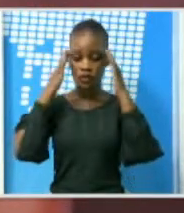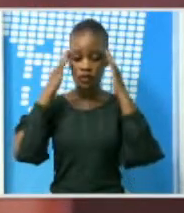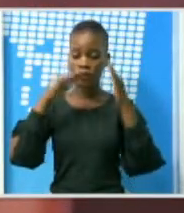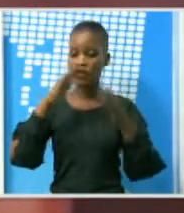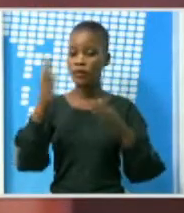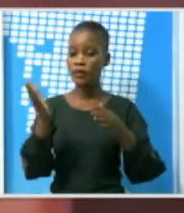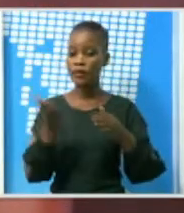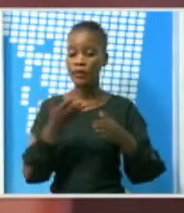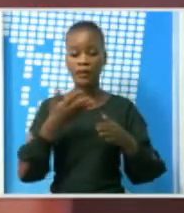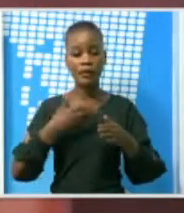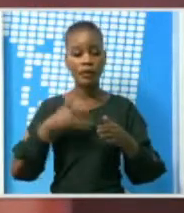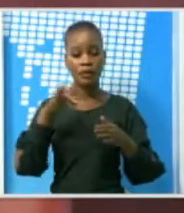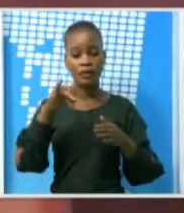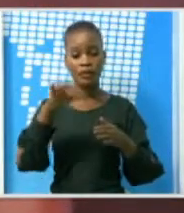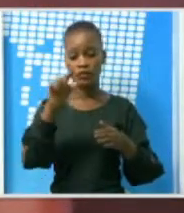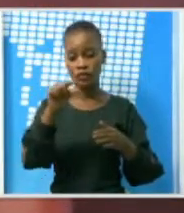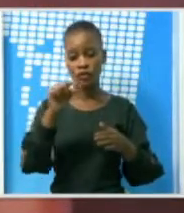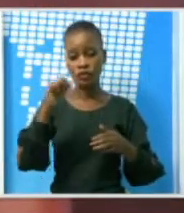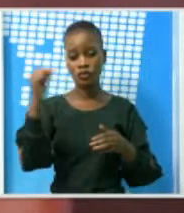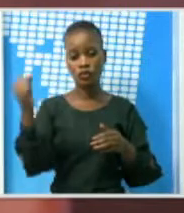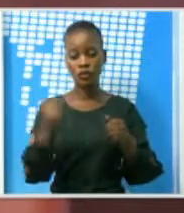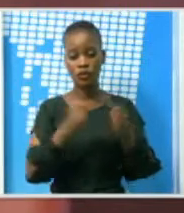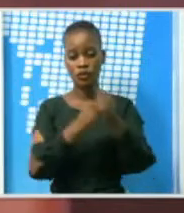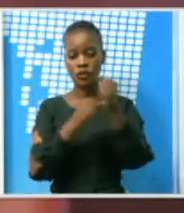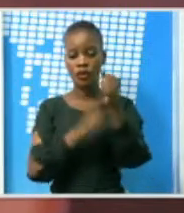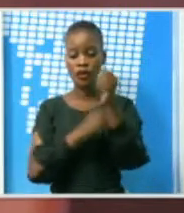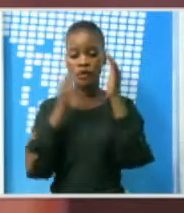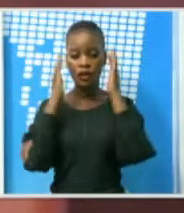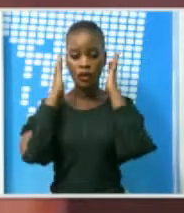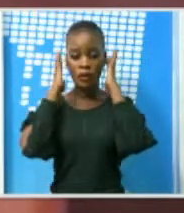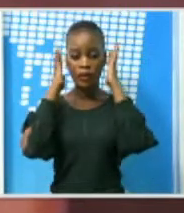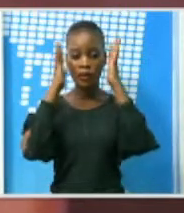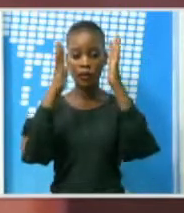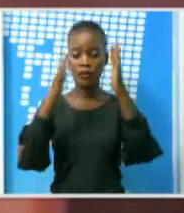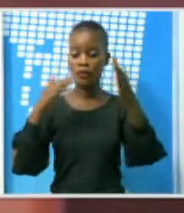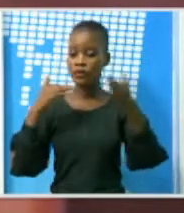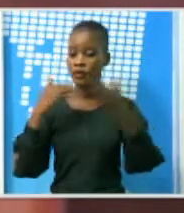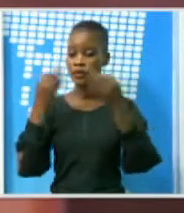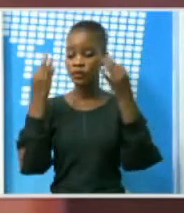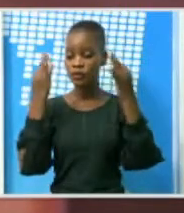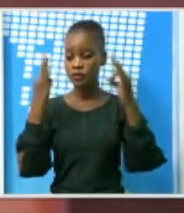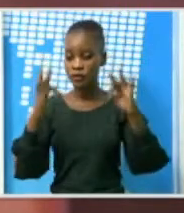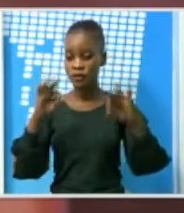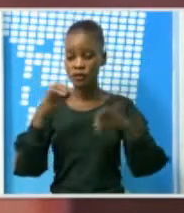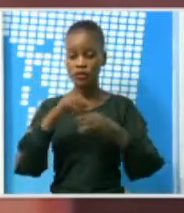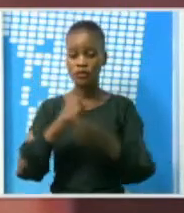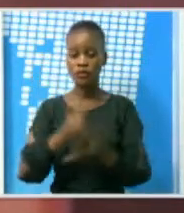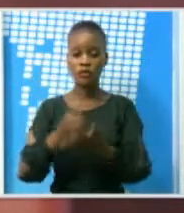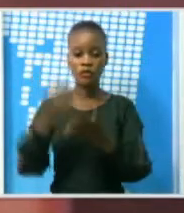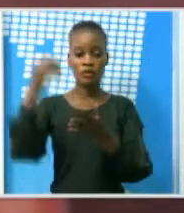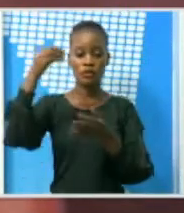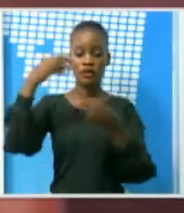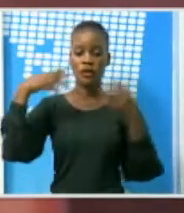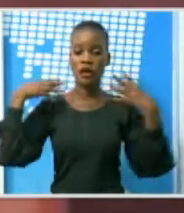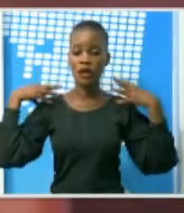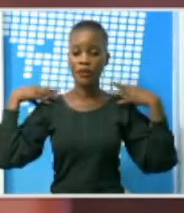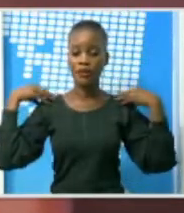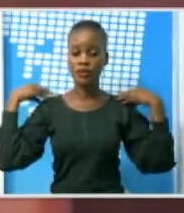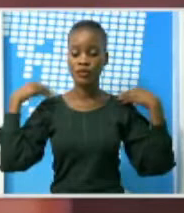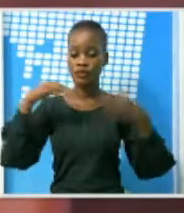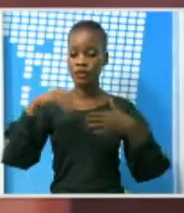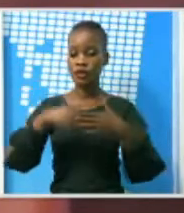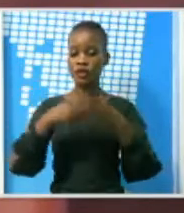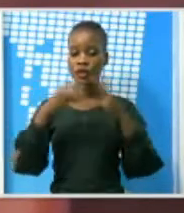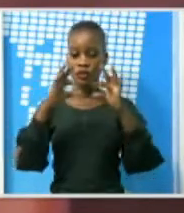we have several capacity building programs ongoing where staff in the energy sector are trained in renewable energy